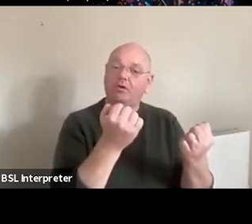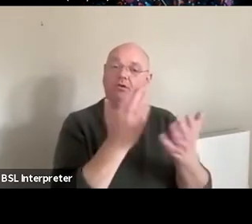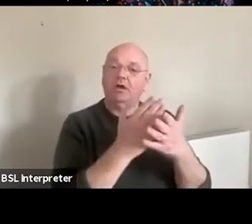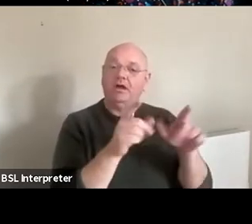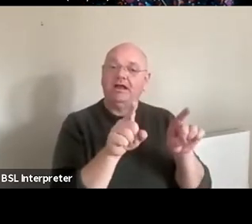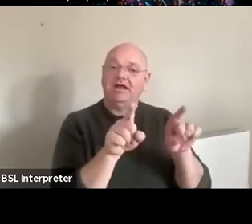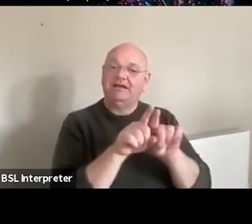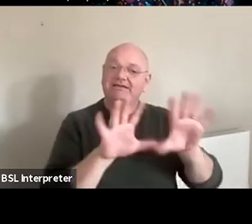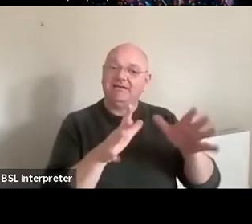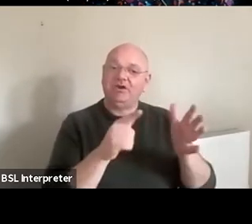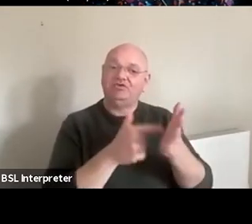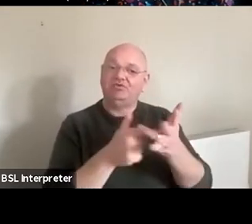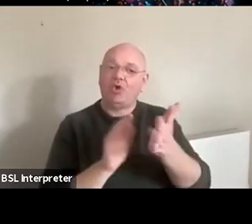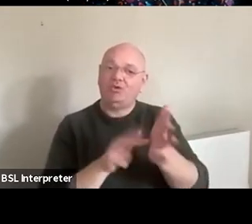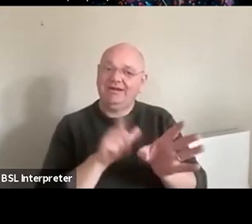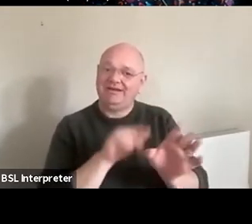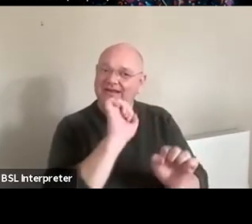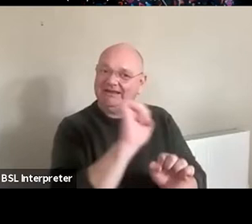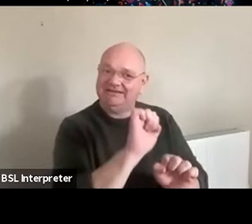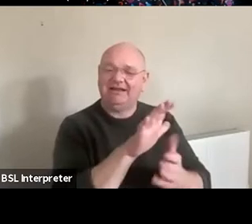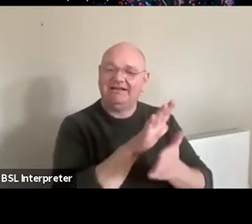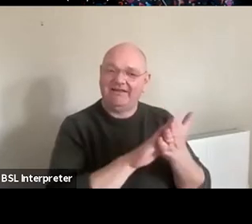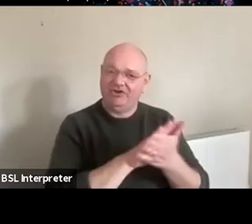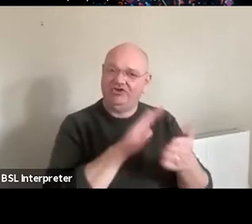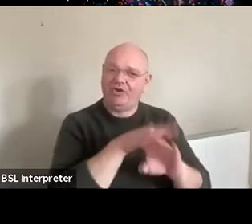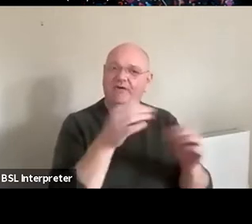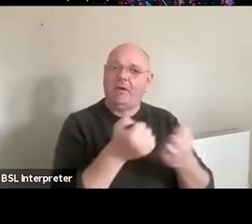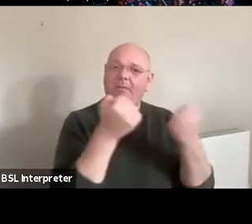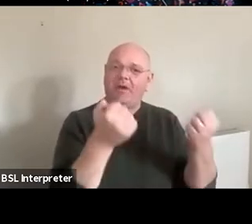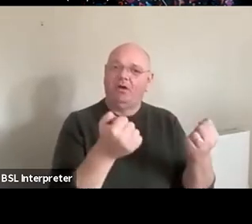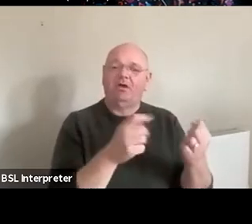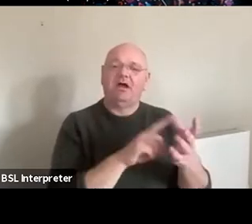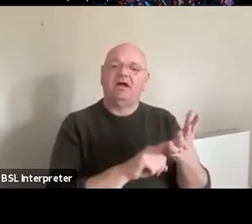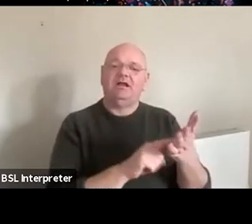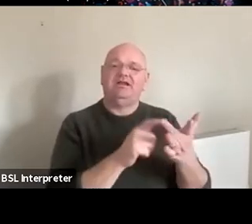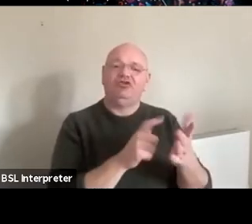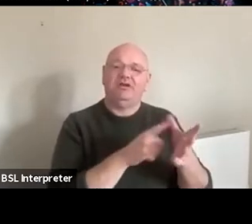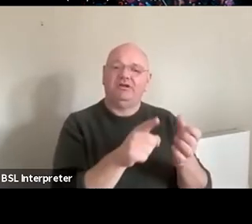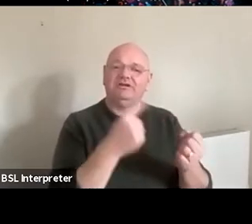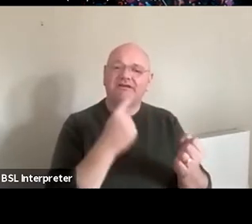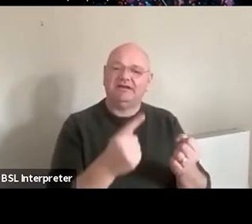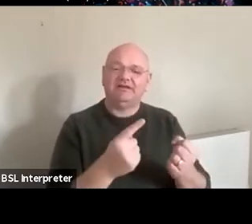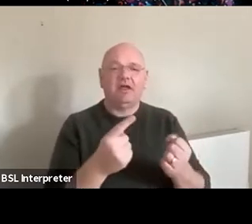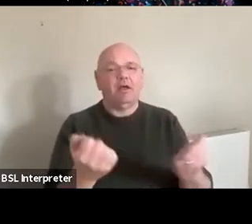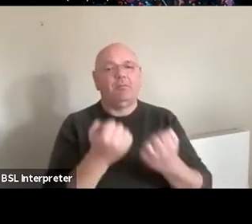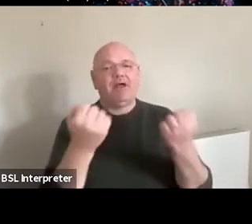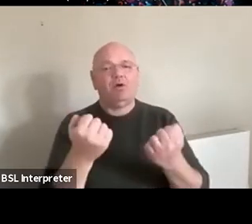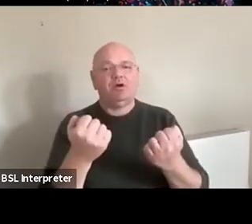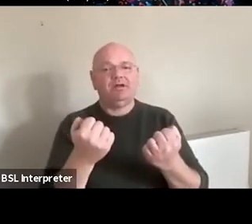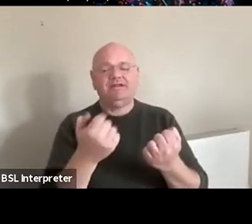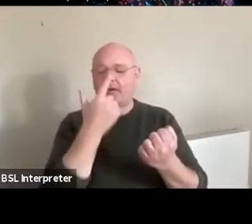actually that Tony said just now. She says, power is the ability to impact and affect the conditions of your own